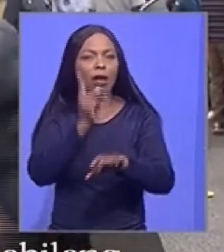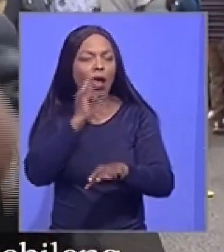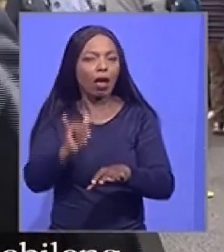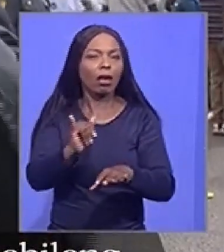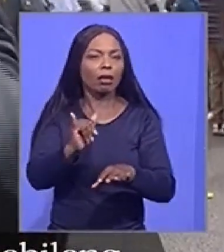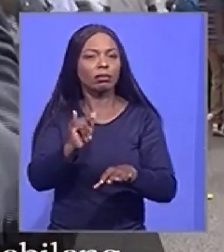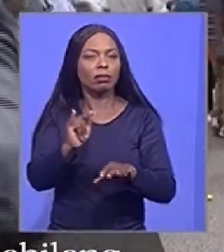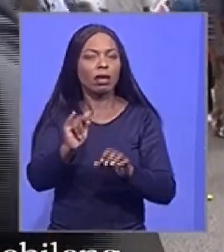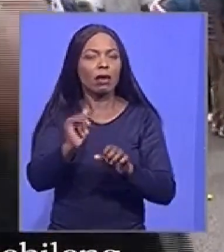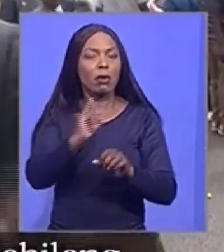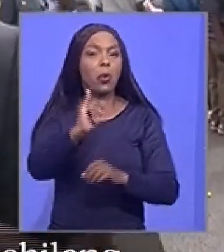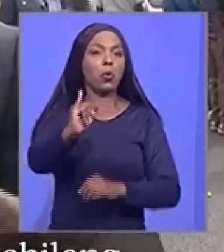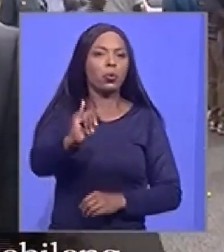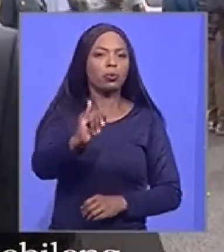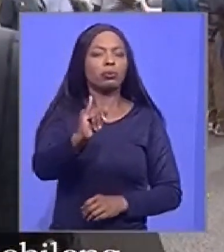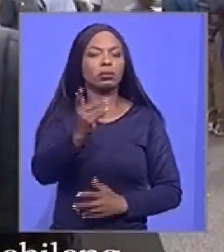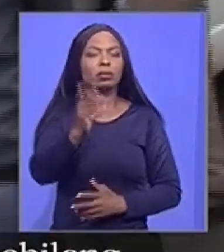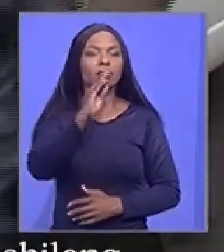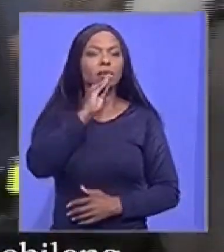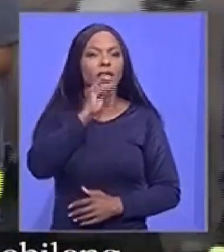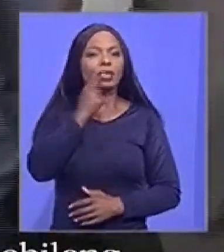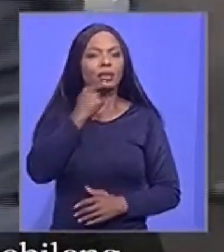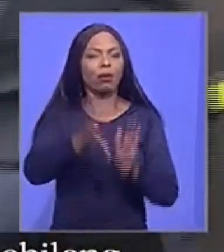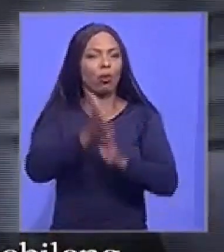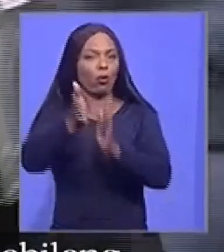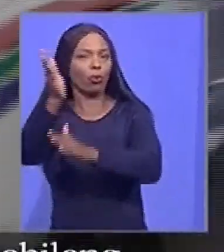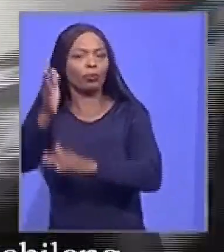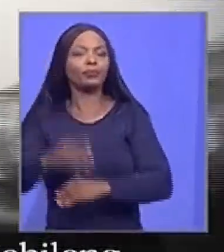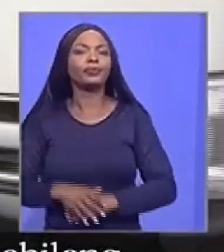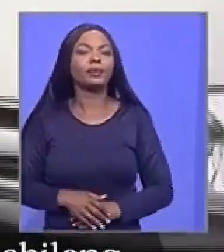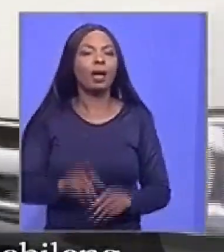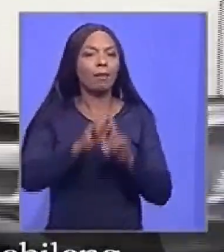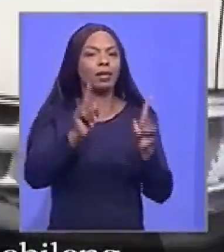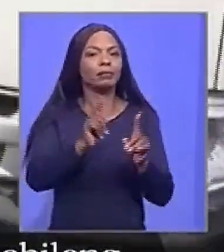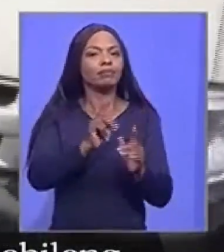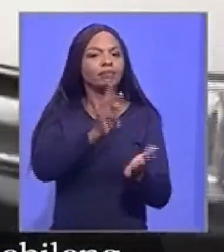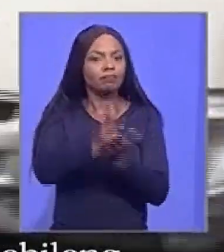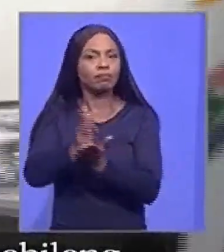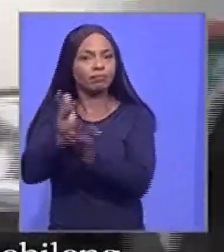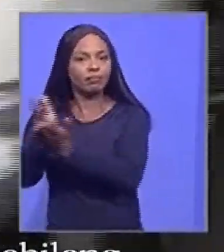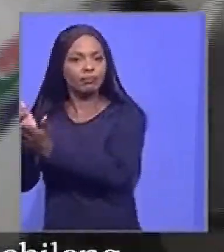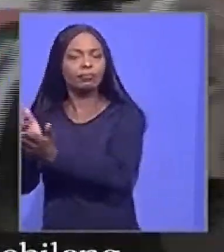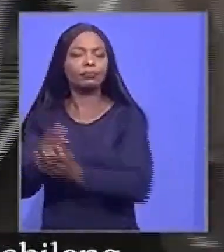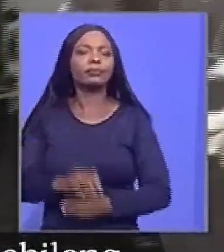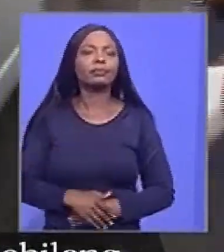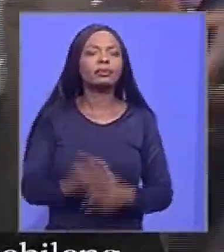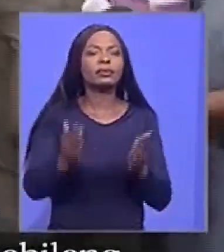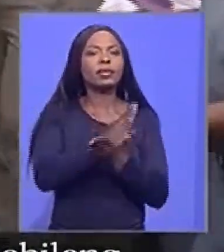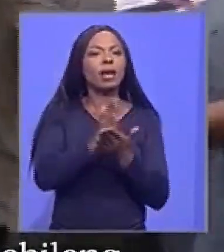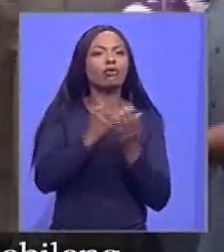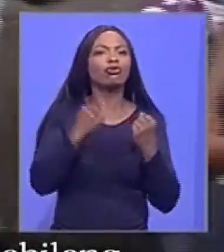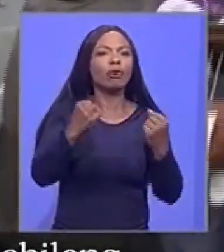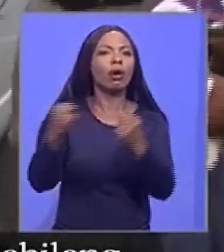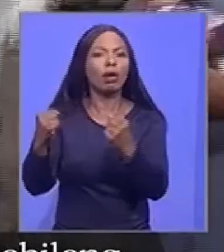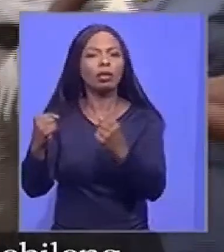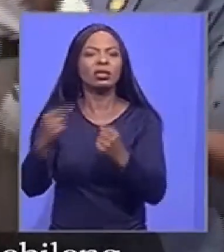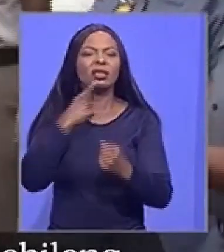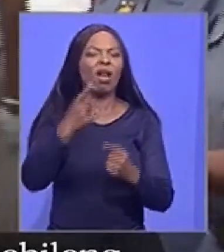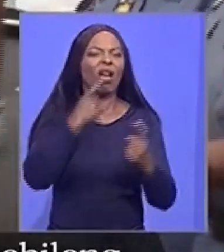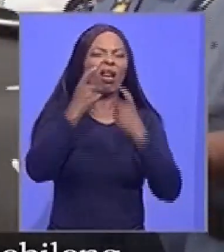check-in. If it's packed, we allow them to go. Fa bakgweetsi ba bangwe ba di mangongorega ka letsholo leno, ba bangwe ba le neseditse